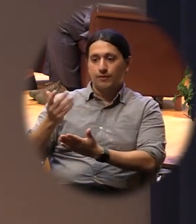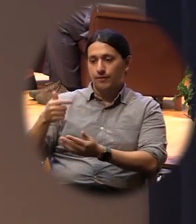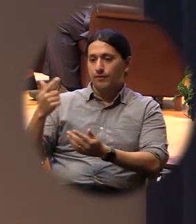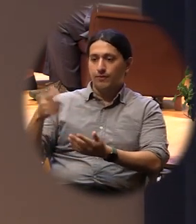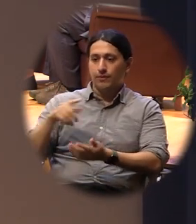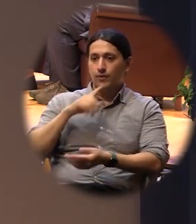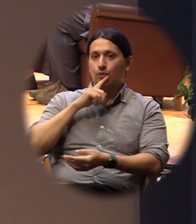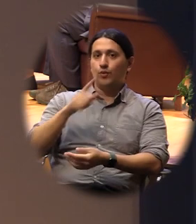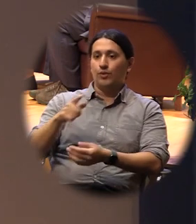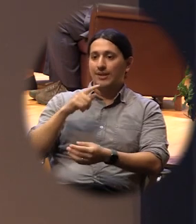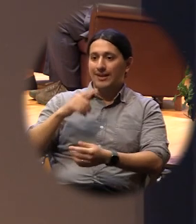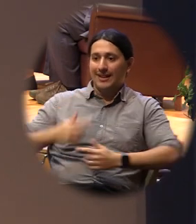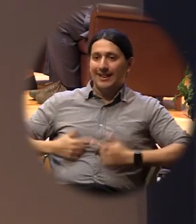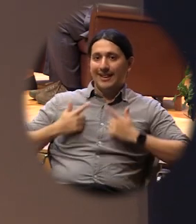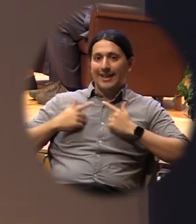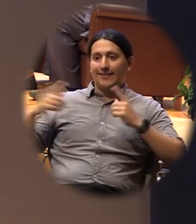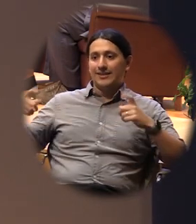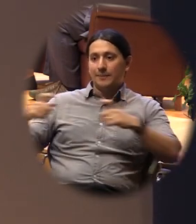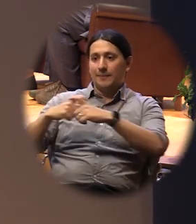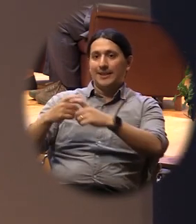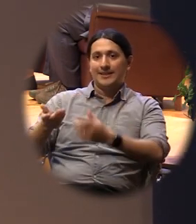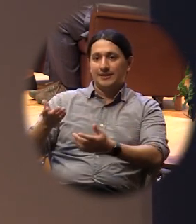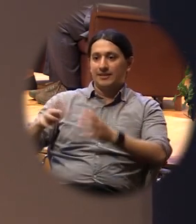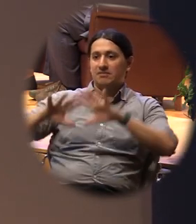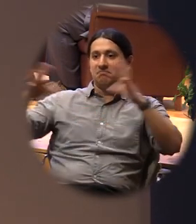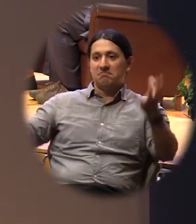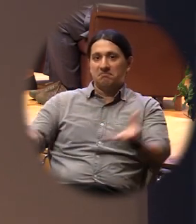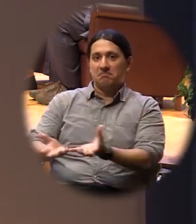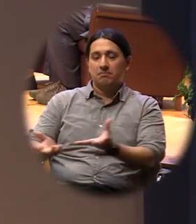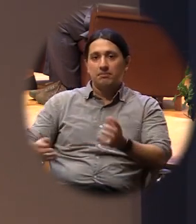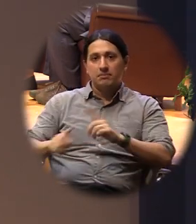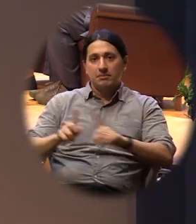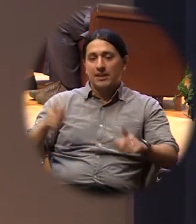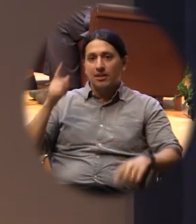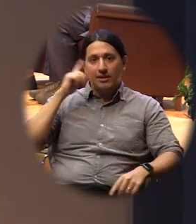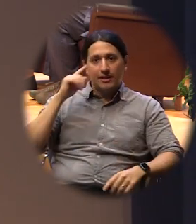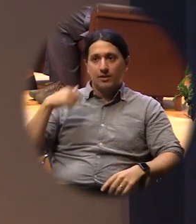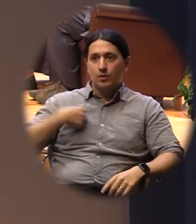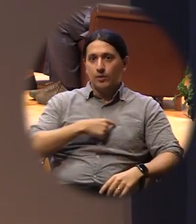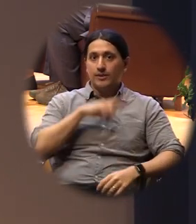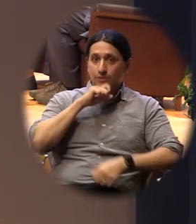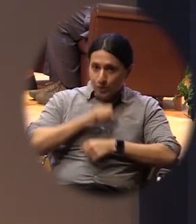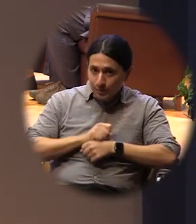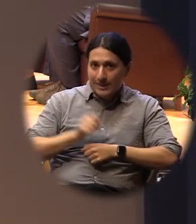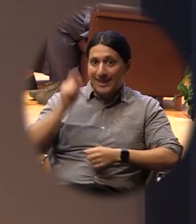but I think they don't necessarily have that faith component. So that'd be an interesting thing to think about.